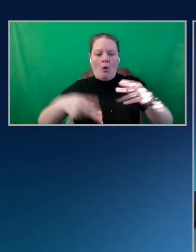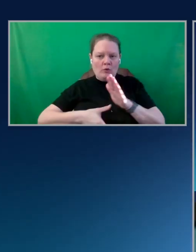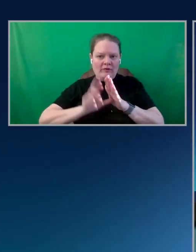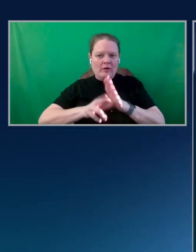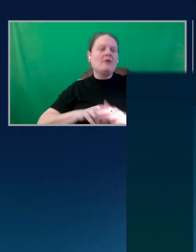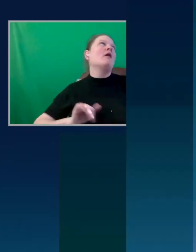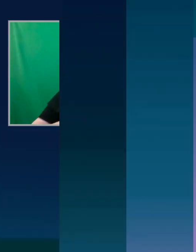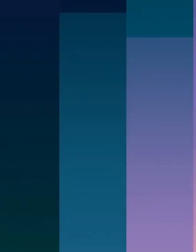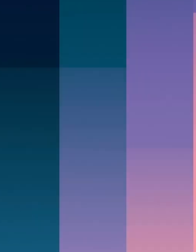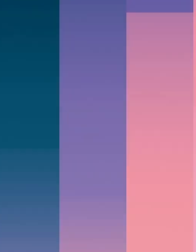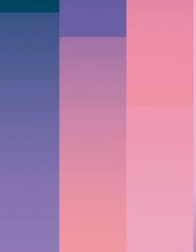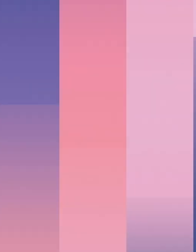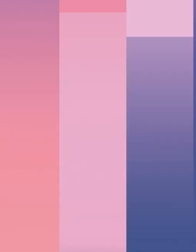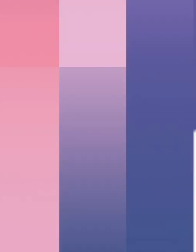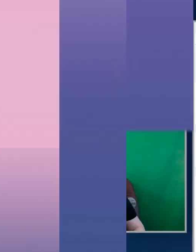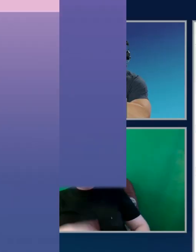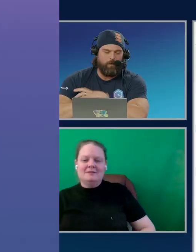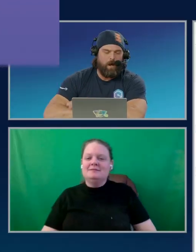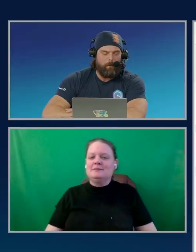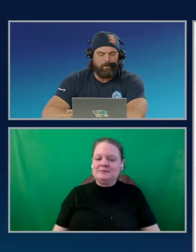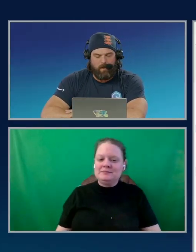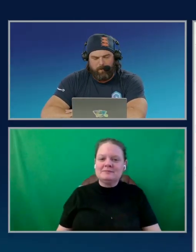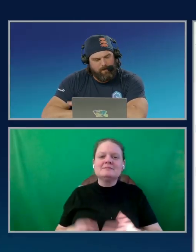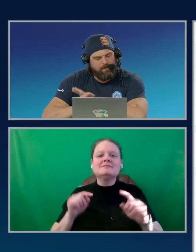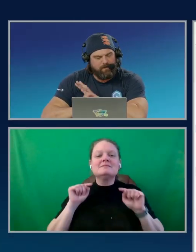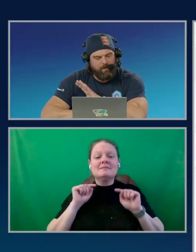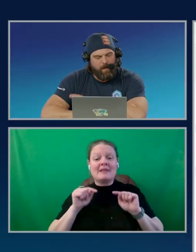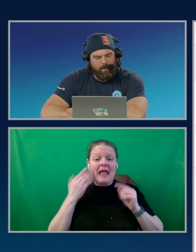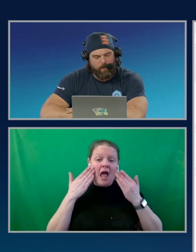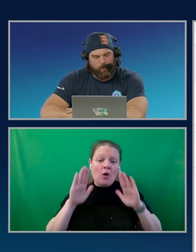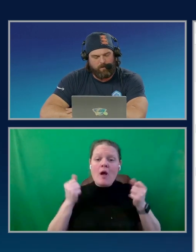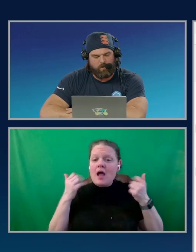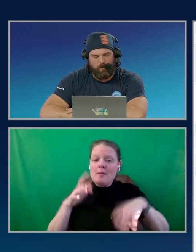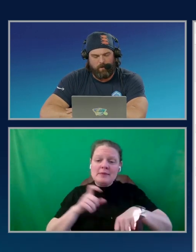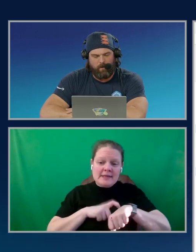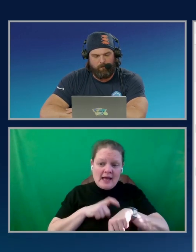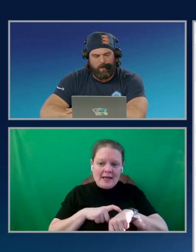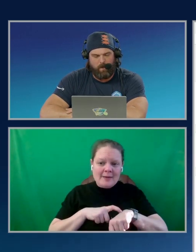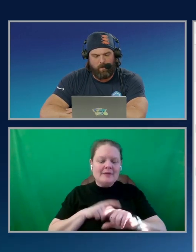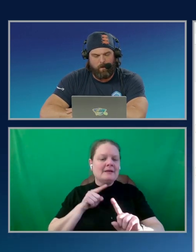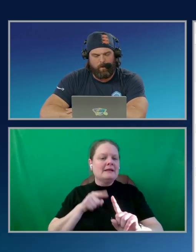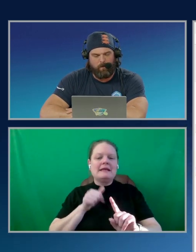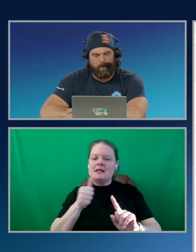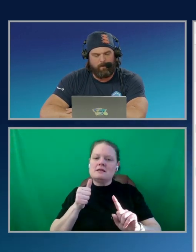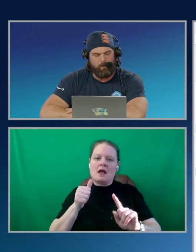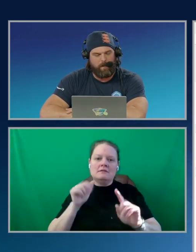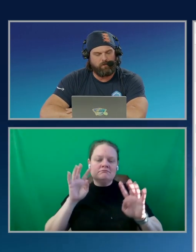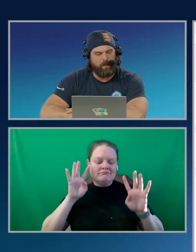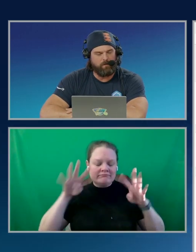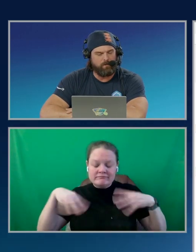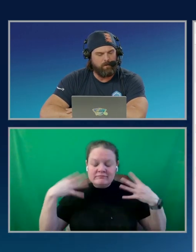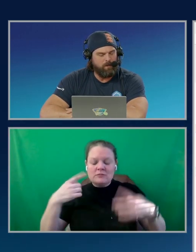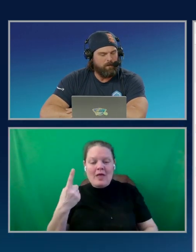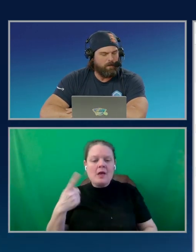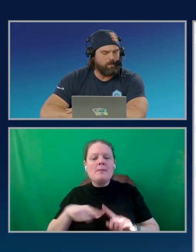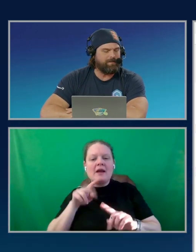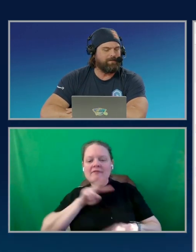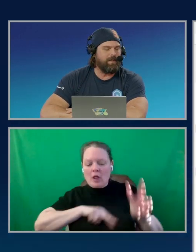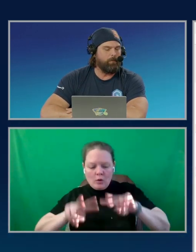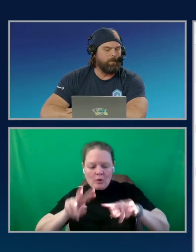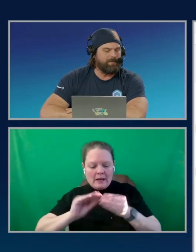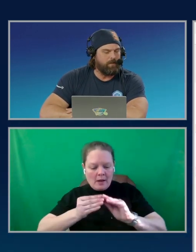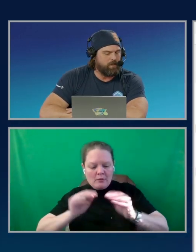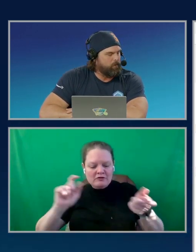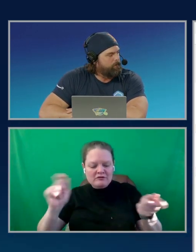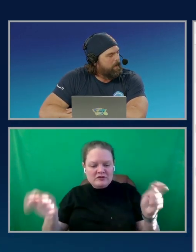Yep. And this is, I don't know how many times, and this is not an egregious one. If I go and look at the amount of changes, and so this is